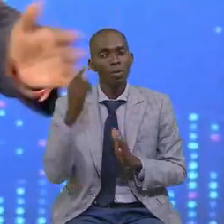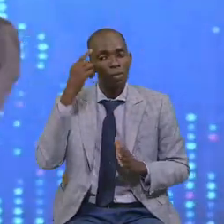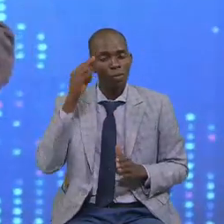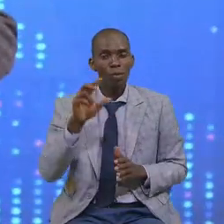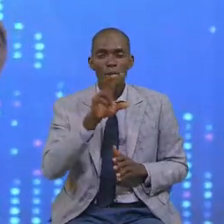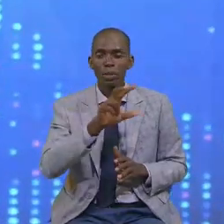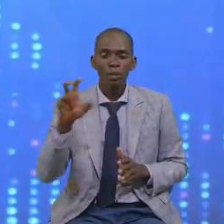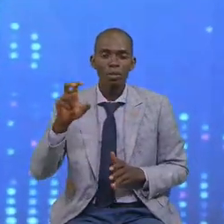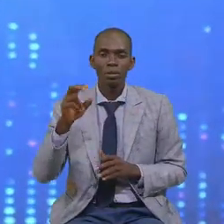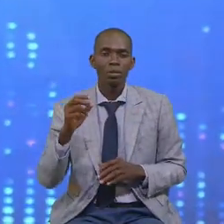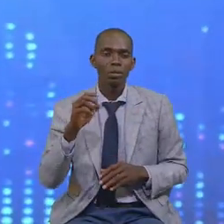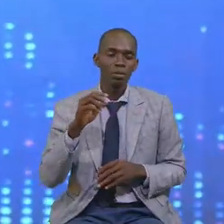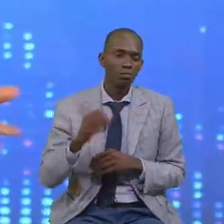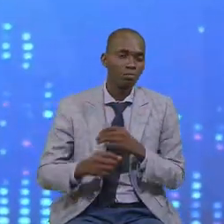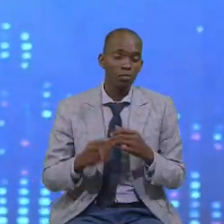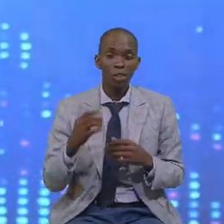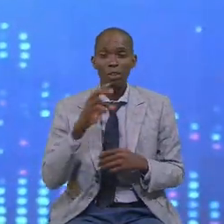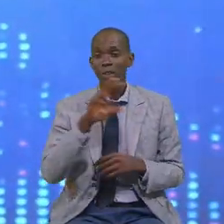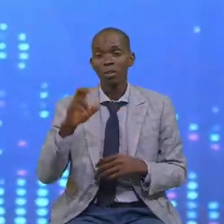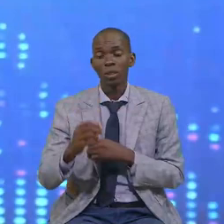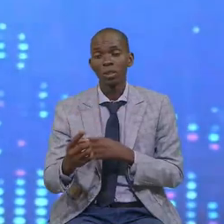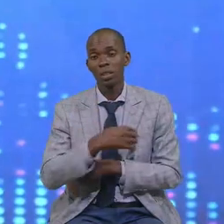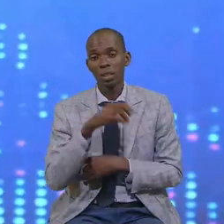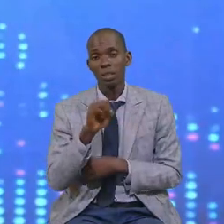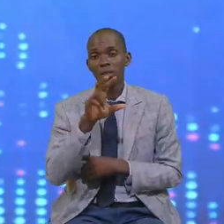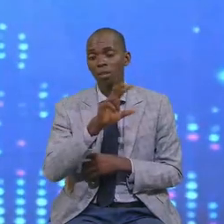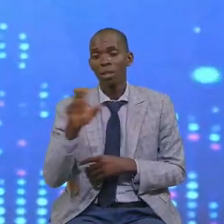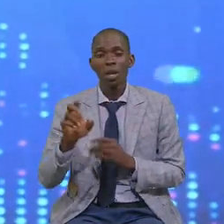days, 300 hours,